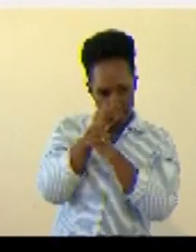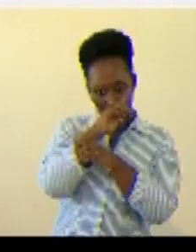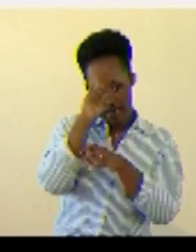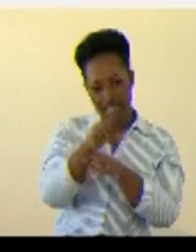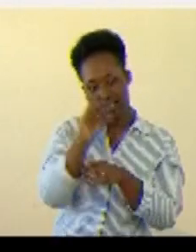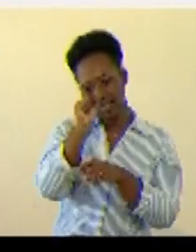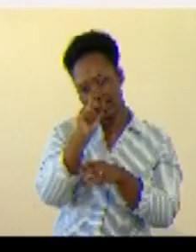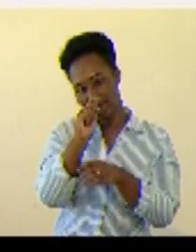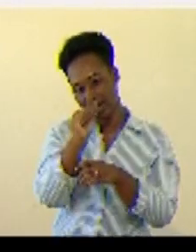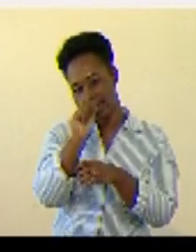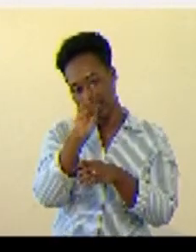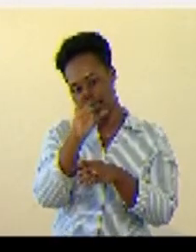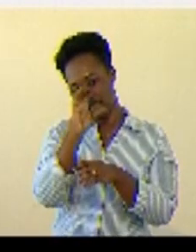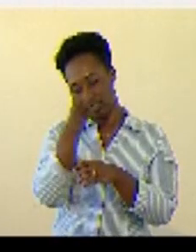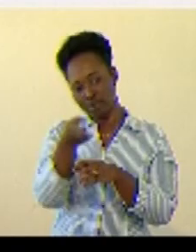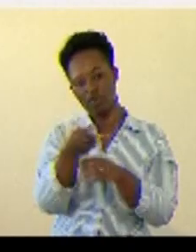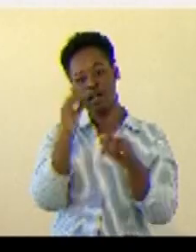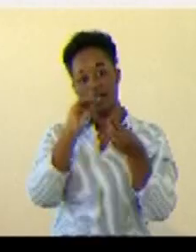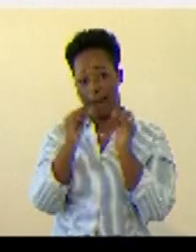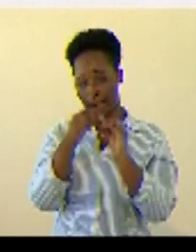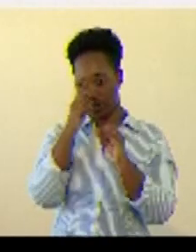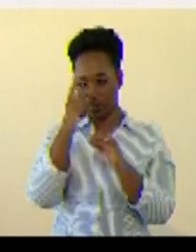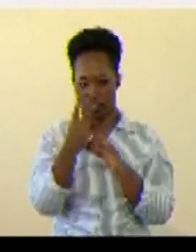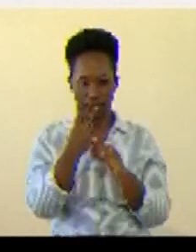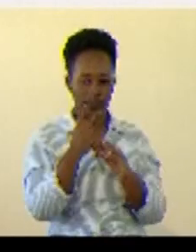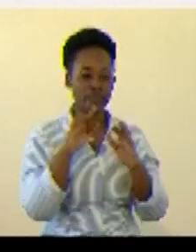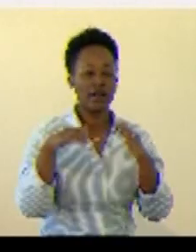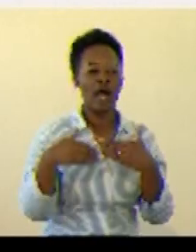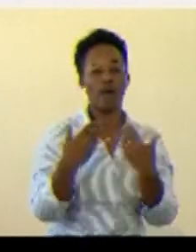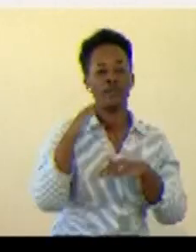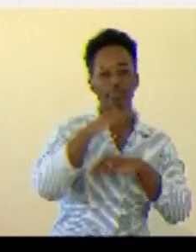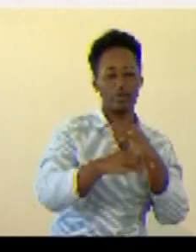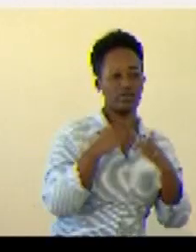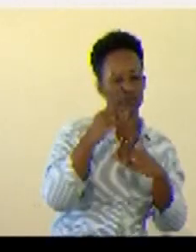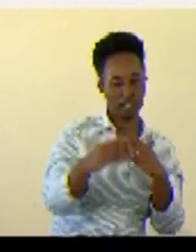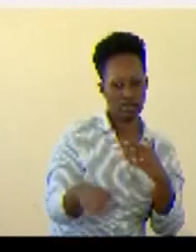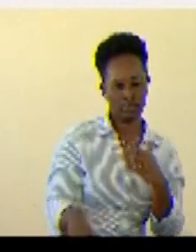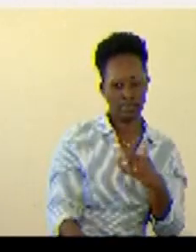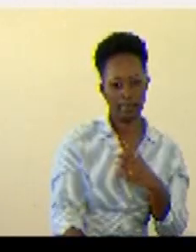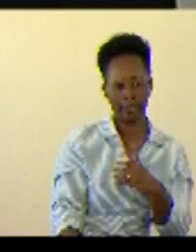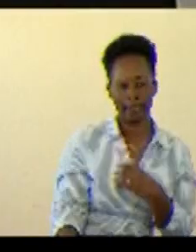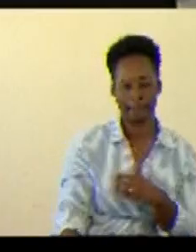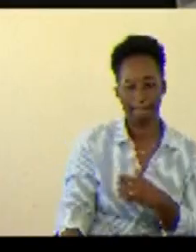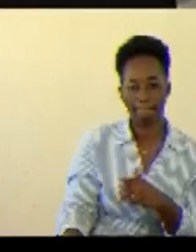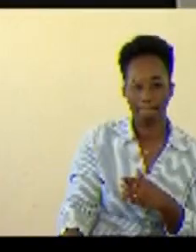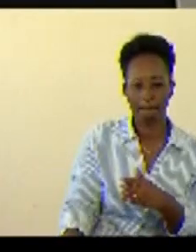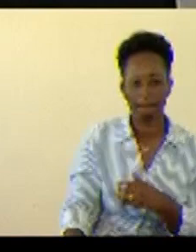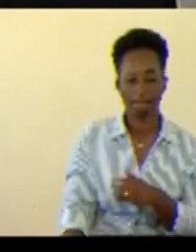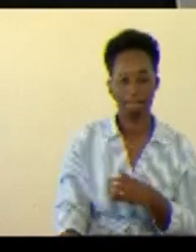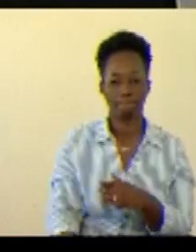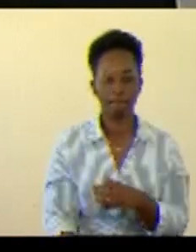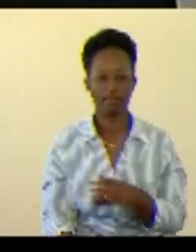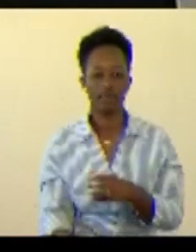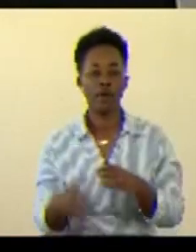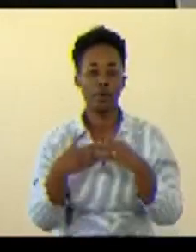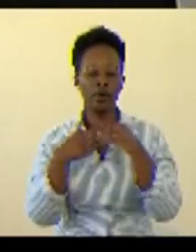a food sample. Let me just go to number 2. Now the procedure, way of how you can conduct the experiment. You put